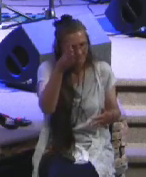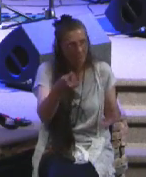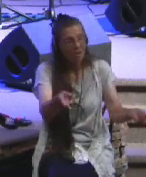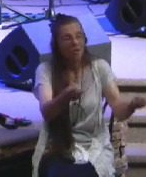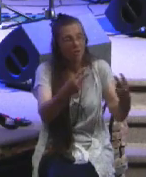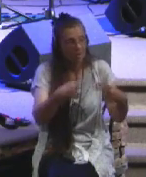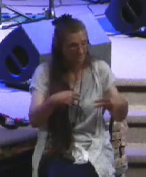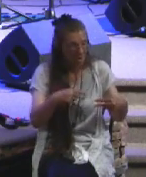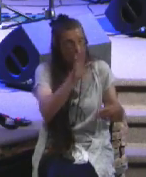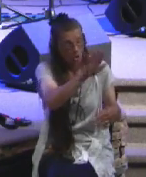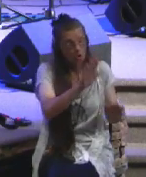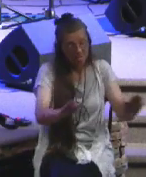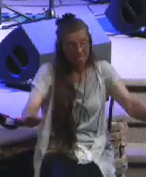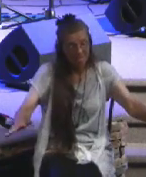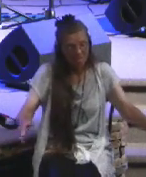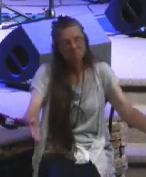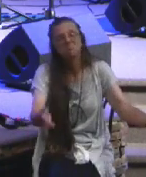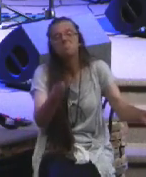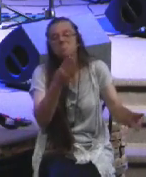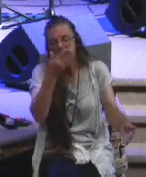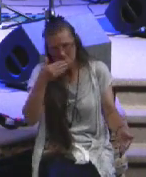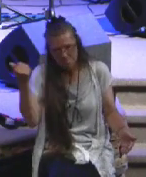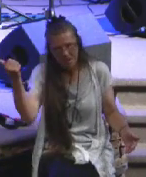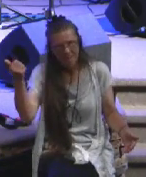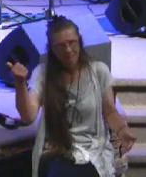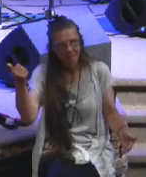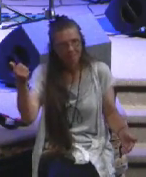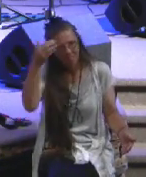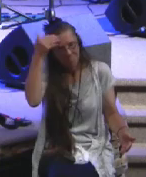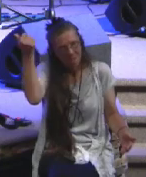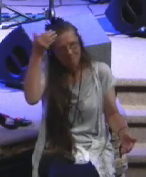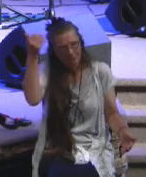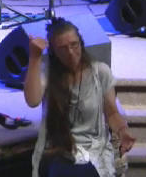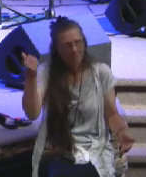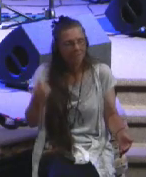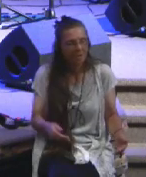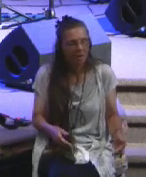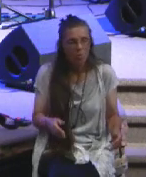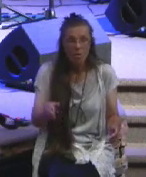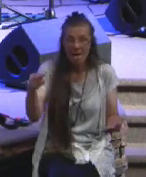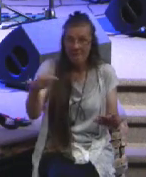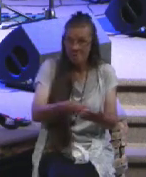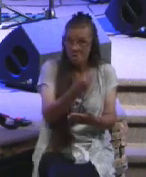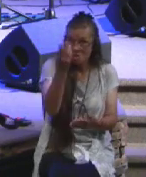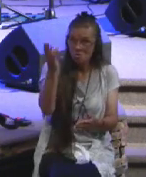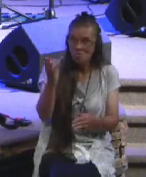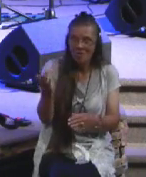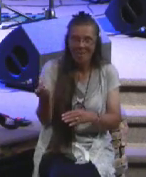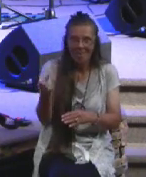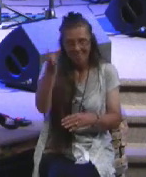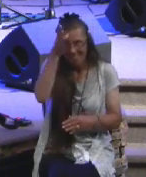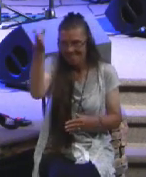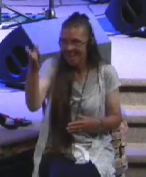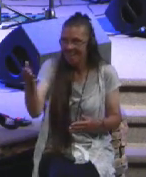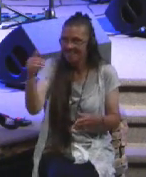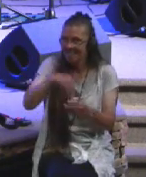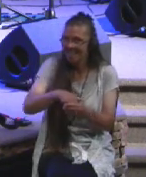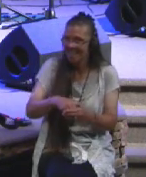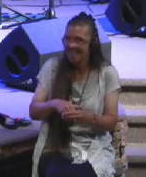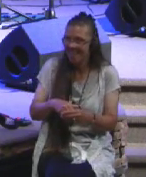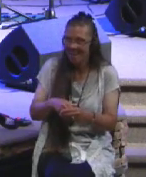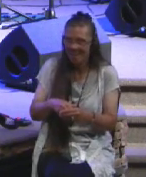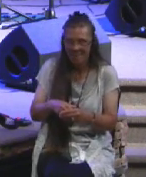come out a whole lot better, especially those of you that are new dads. We got some newer dads in the house. And I'm going to ask you, please